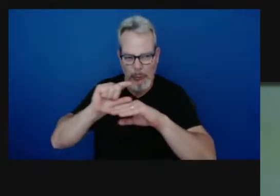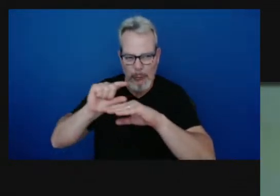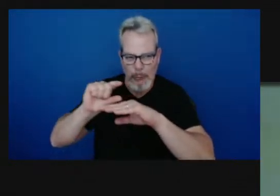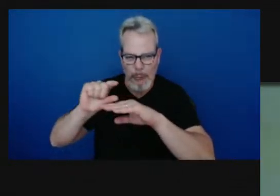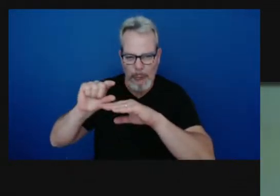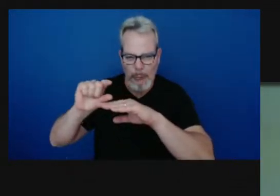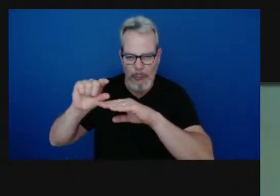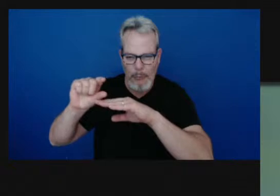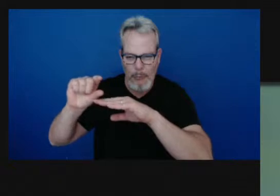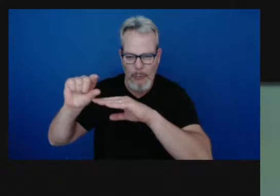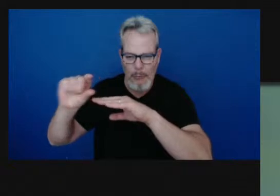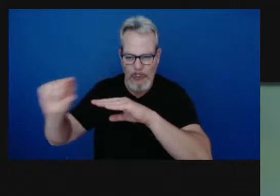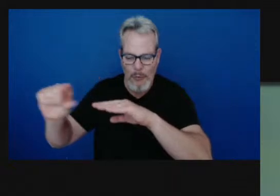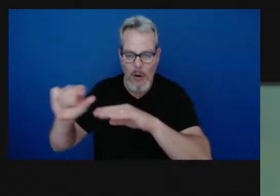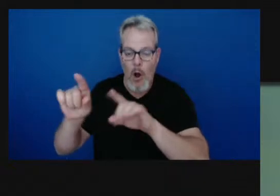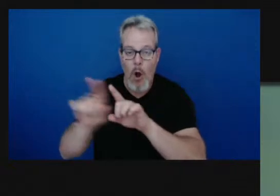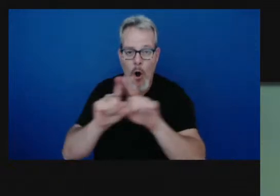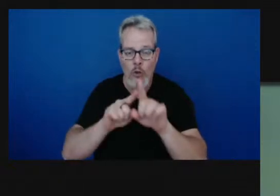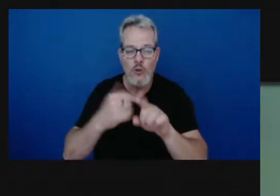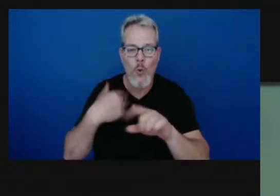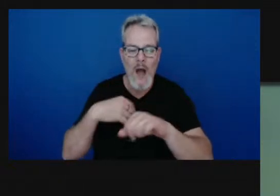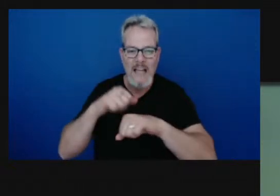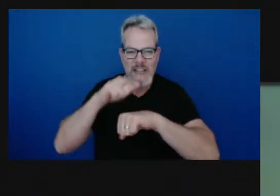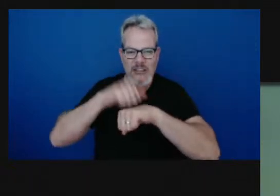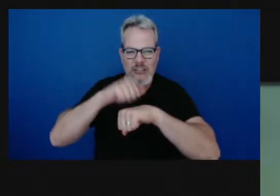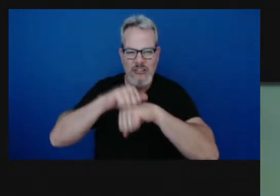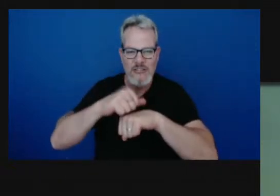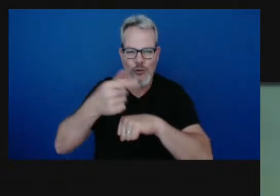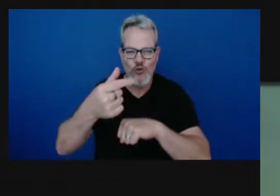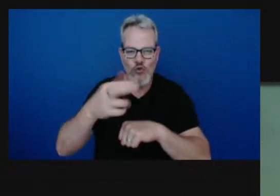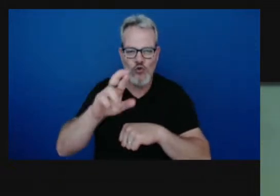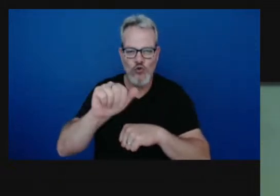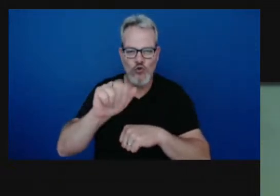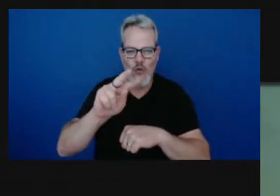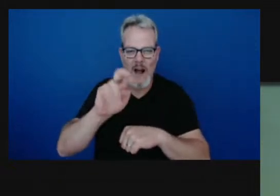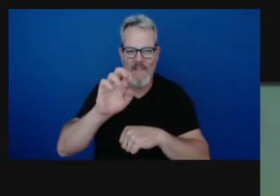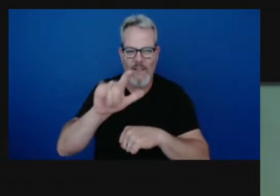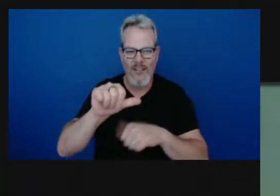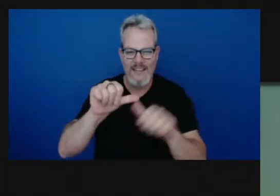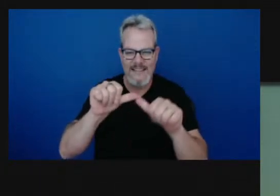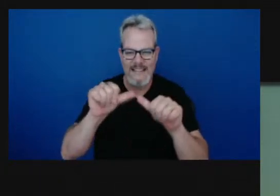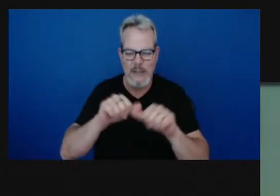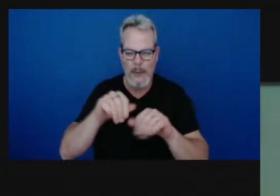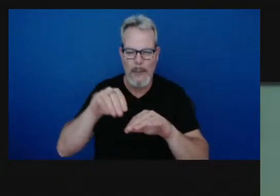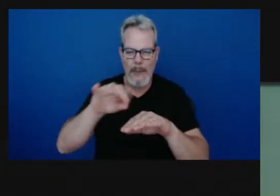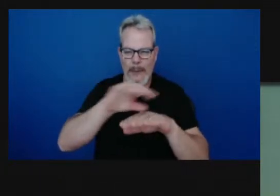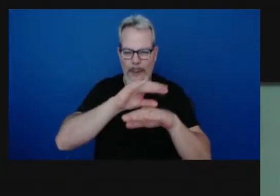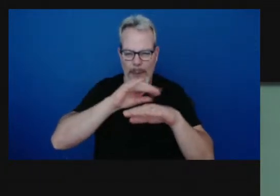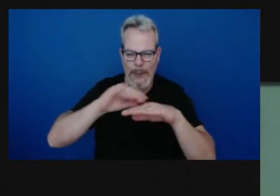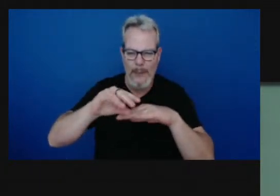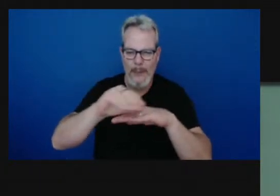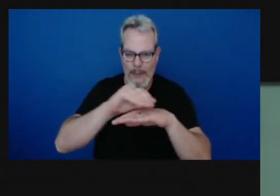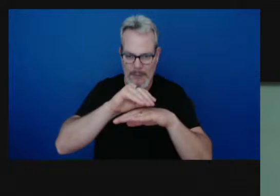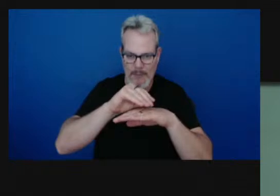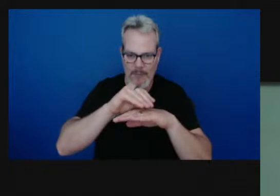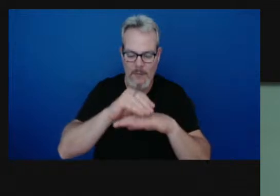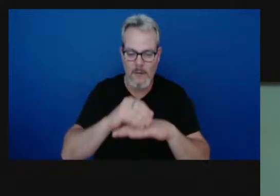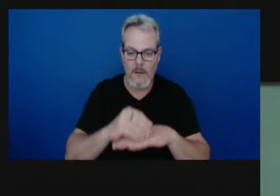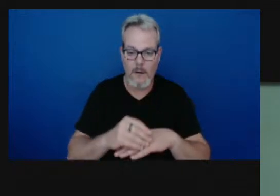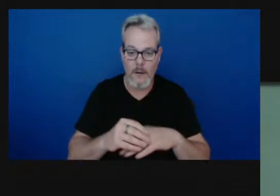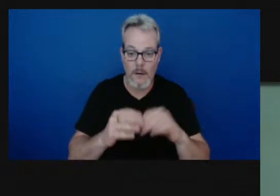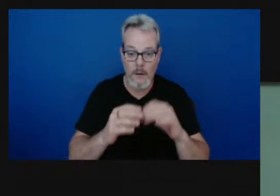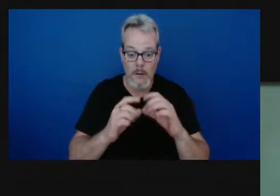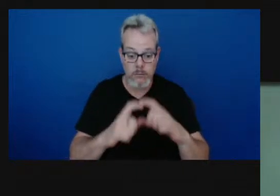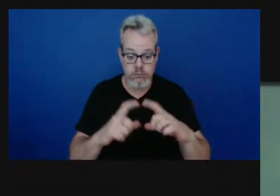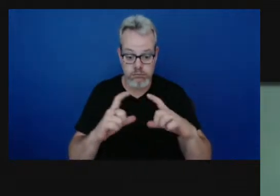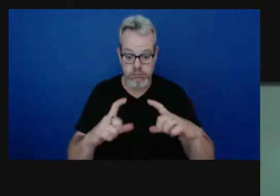that fine gravel fell at the volcano house, though we have not been able to find any deposits. The contours are pretty nicely